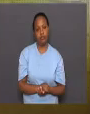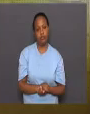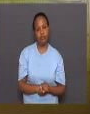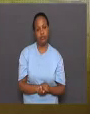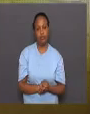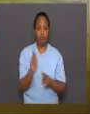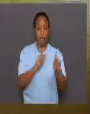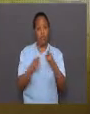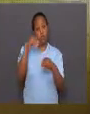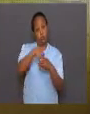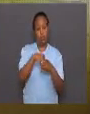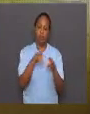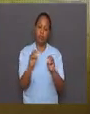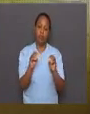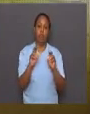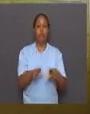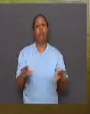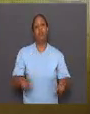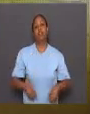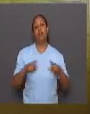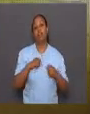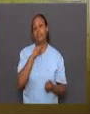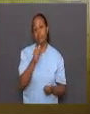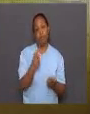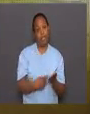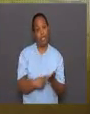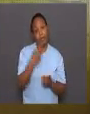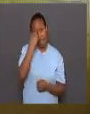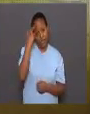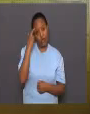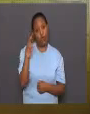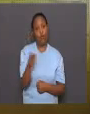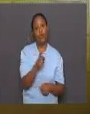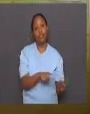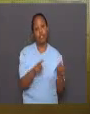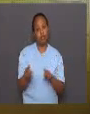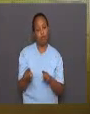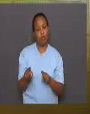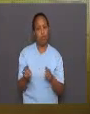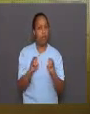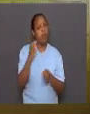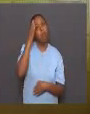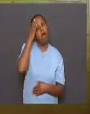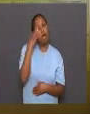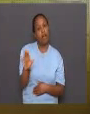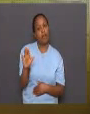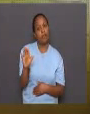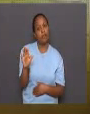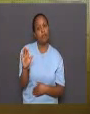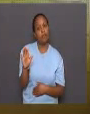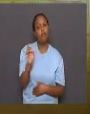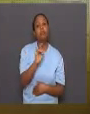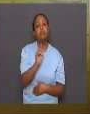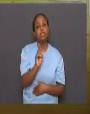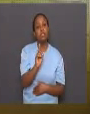knows what to expect from their government's decisions and actions, as these